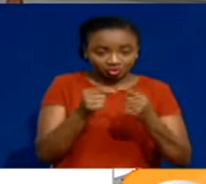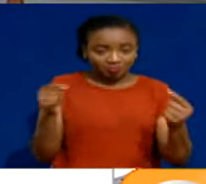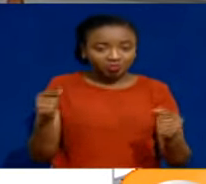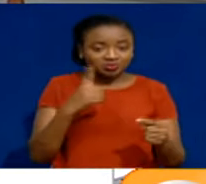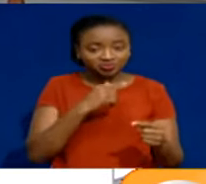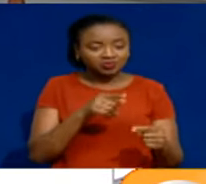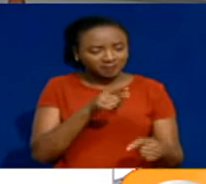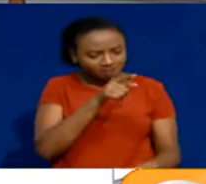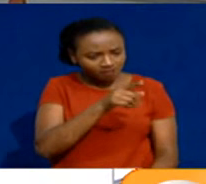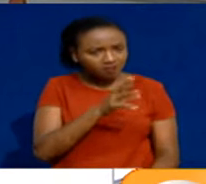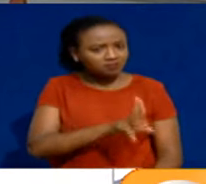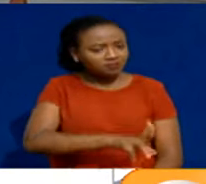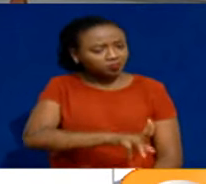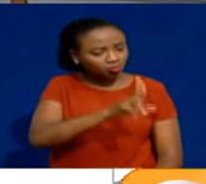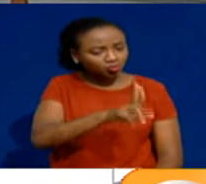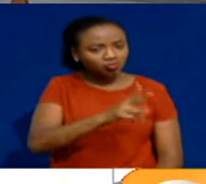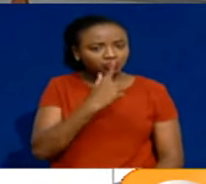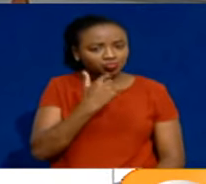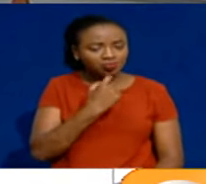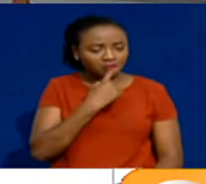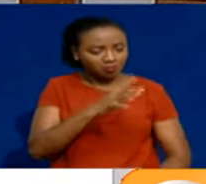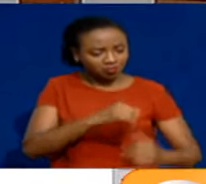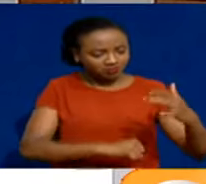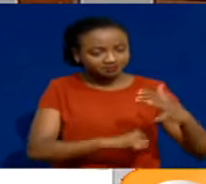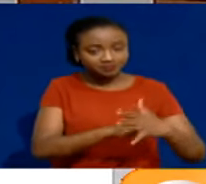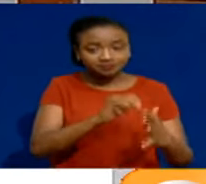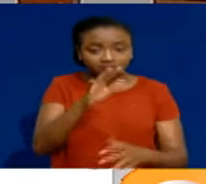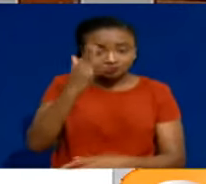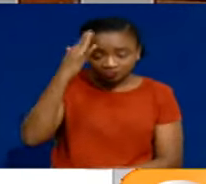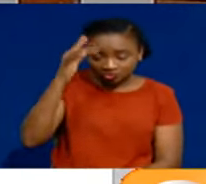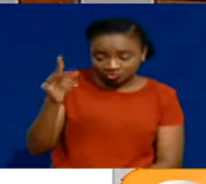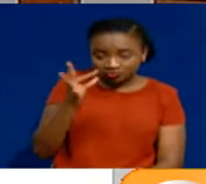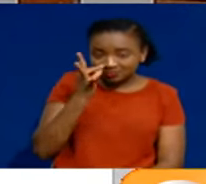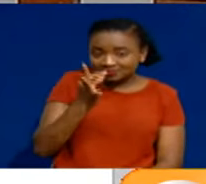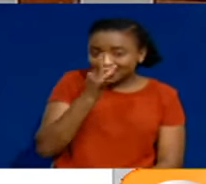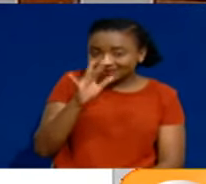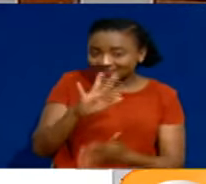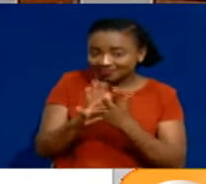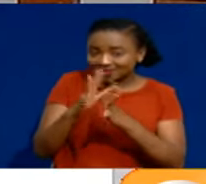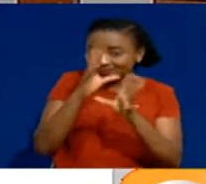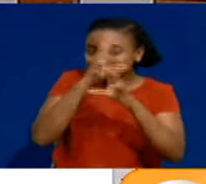president's project then. Let me tell you, do you know how Kibaki became a president?